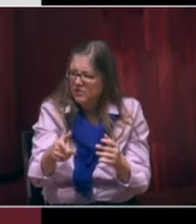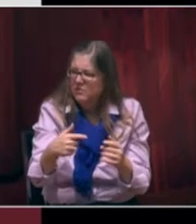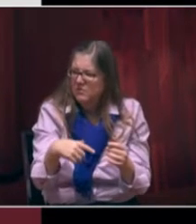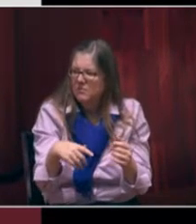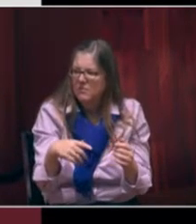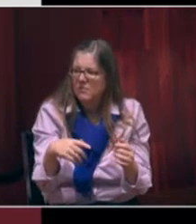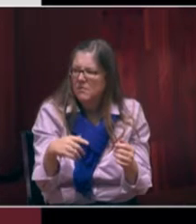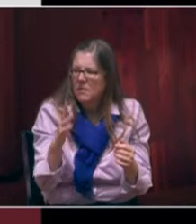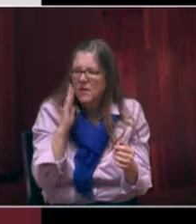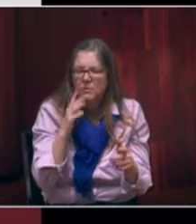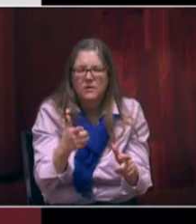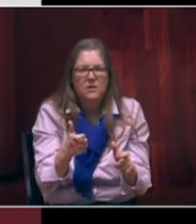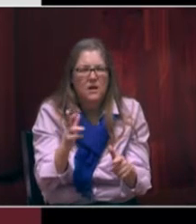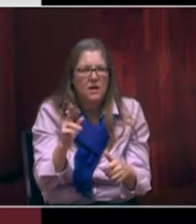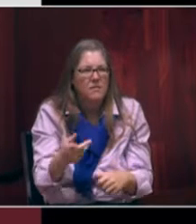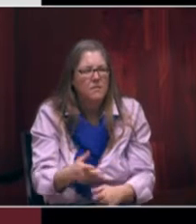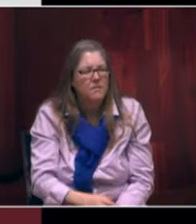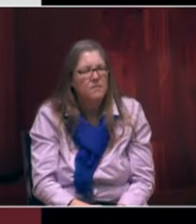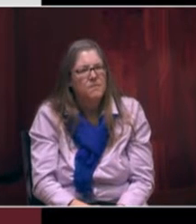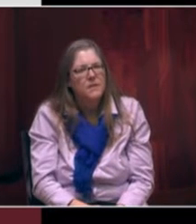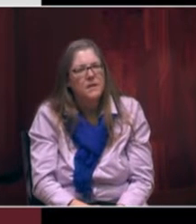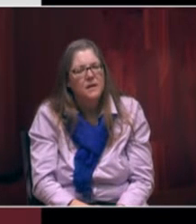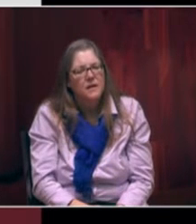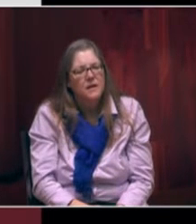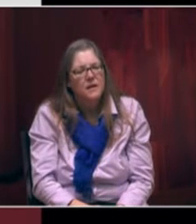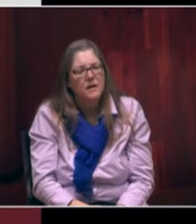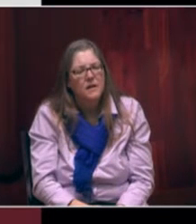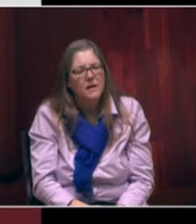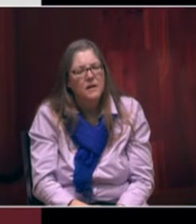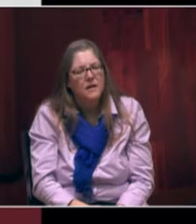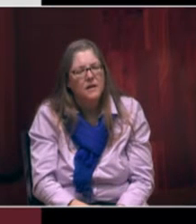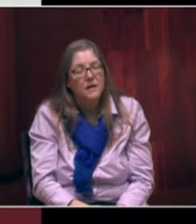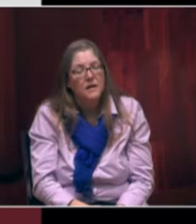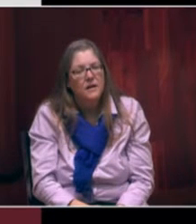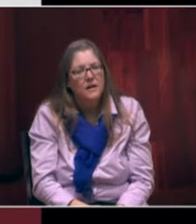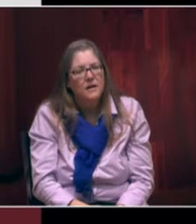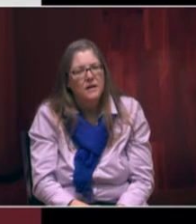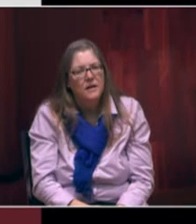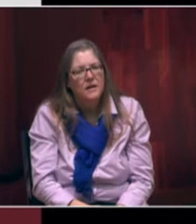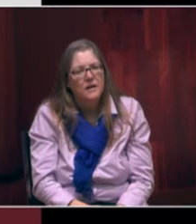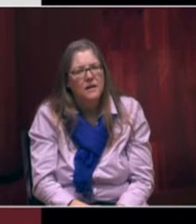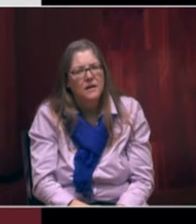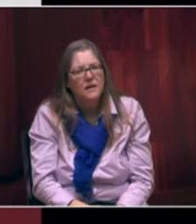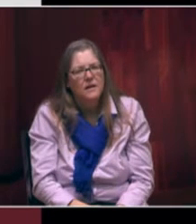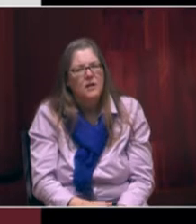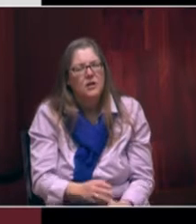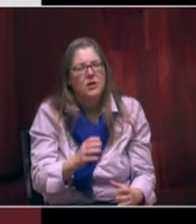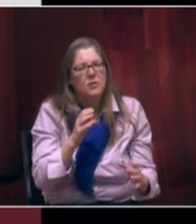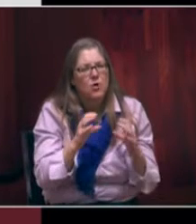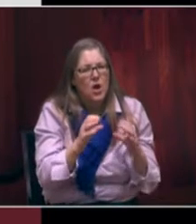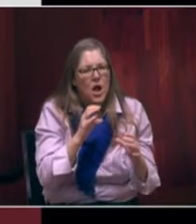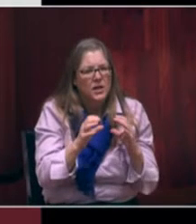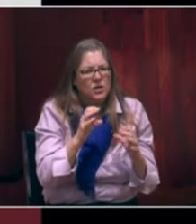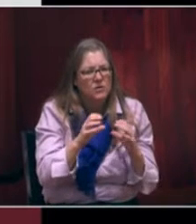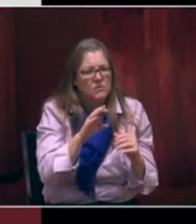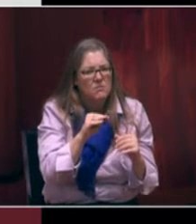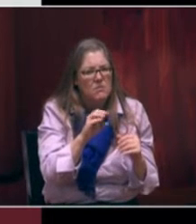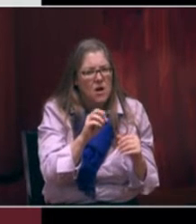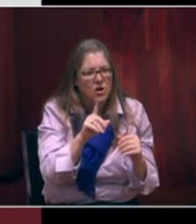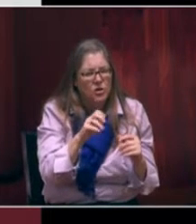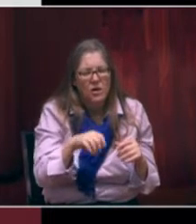process will speed up. There's two pieces of this. John described the communication module and a disposal module. The communication module